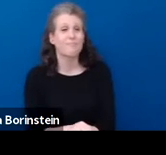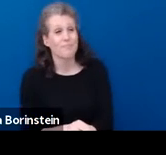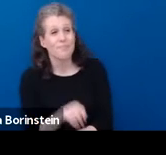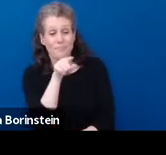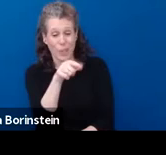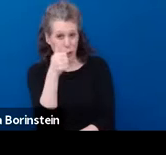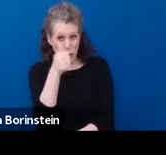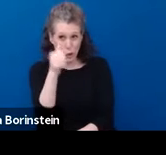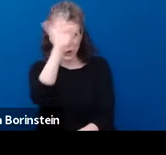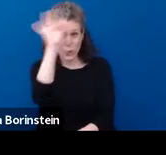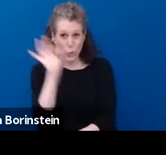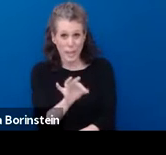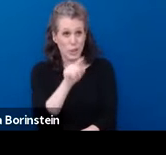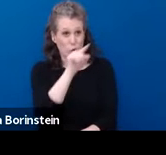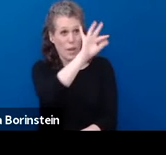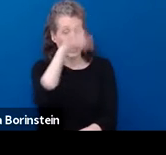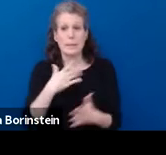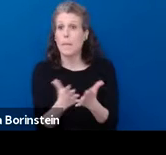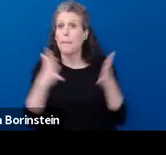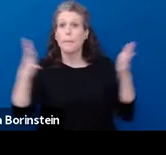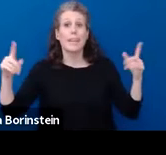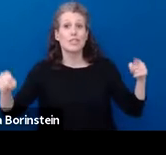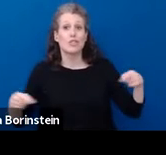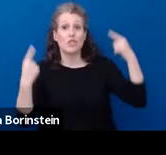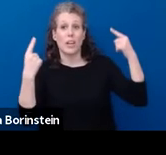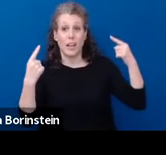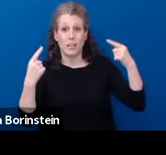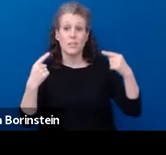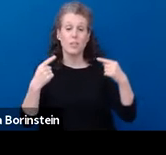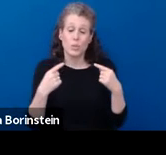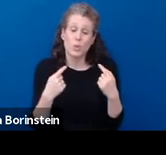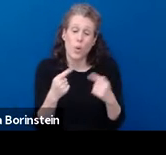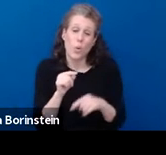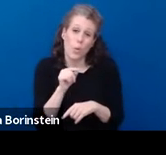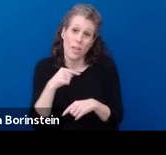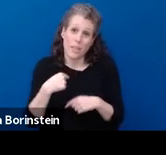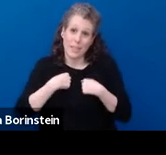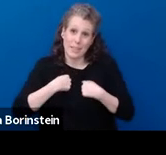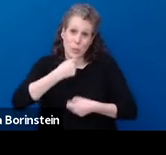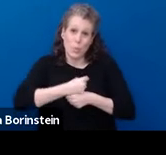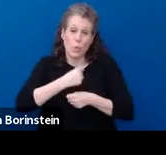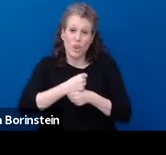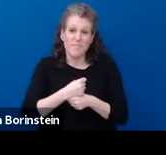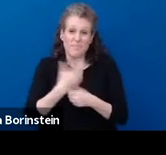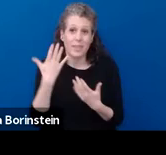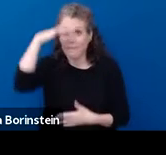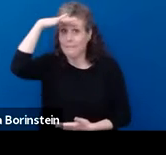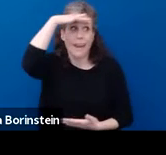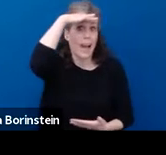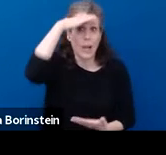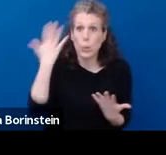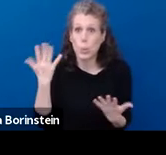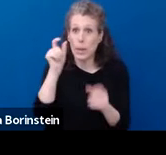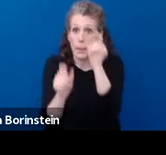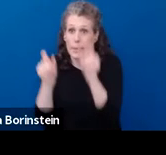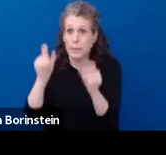main challenge is, and for me and for the company that I worked in, finding those individuals who wanted to be